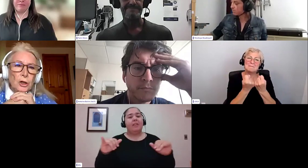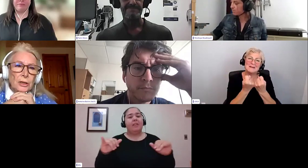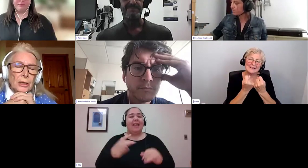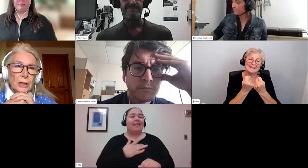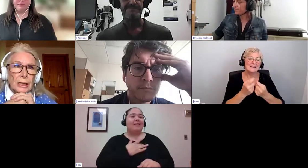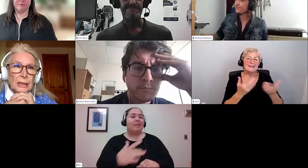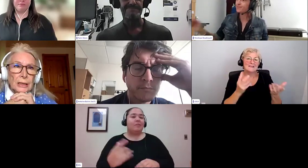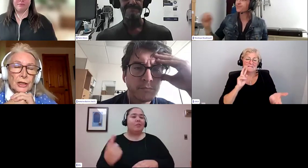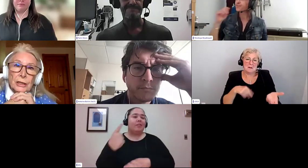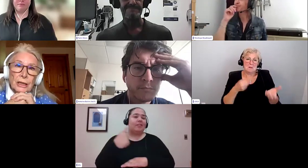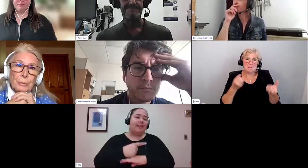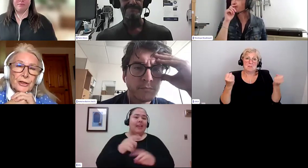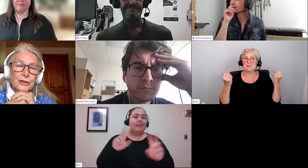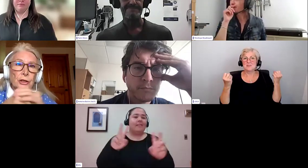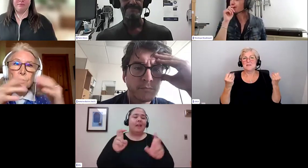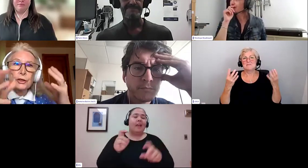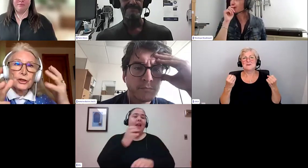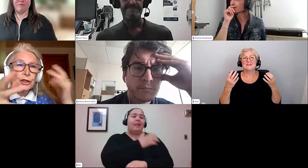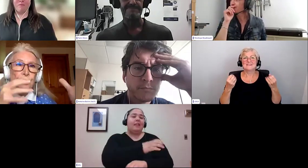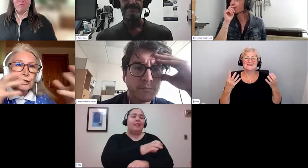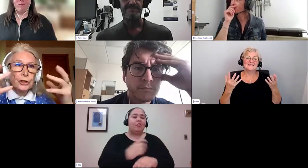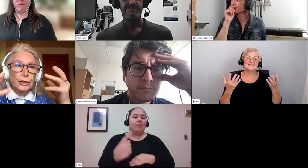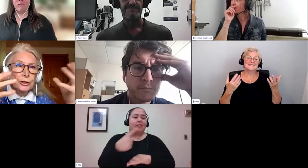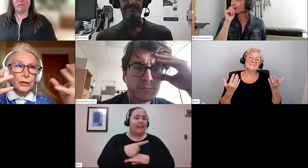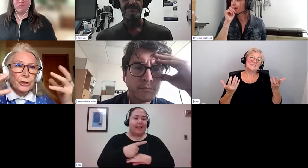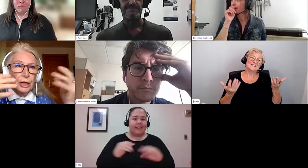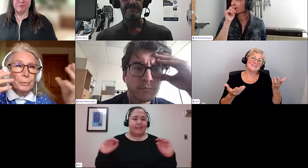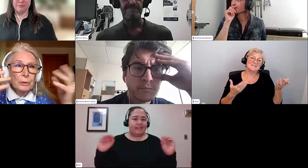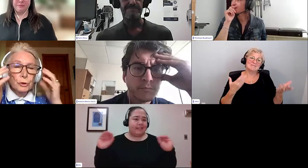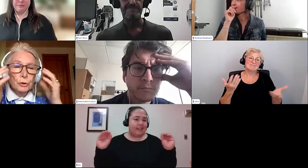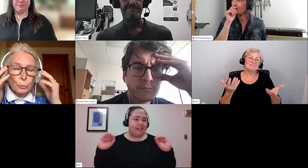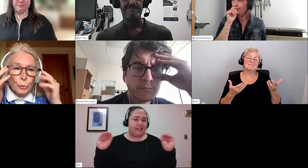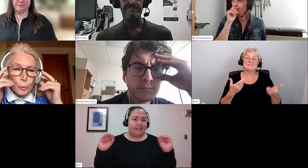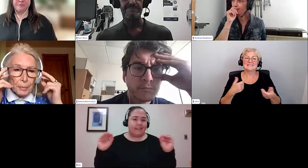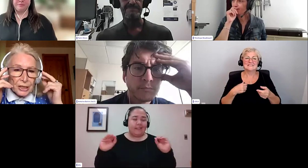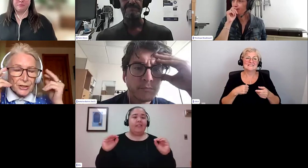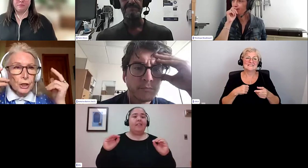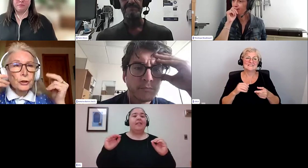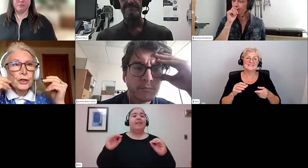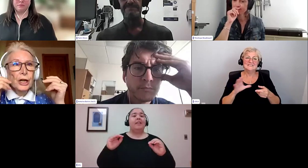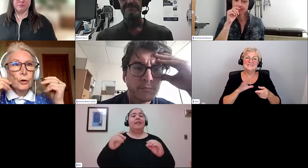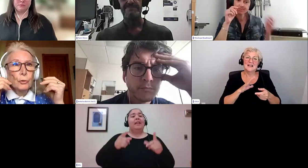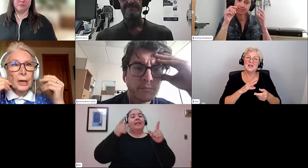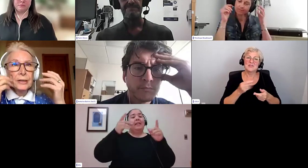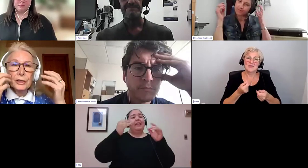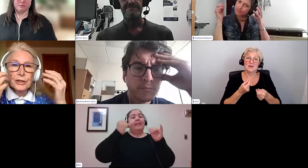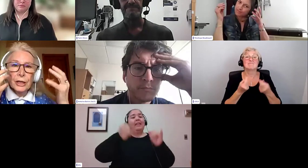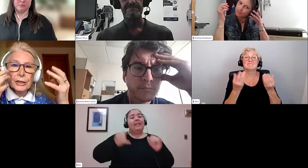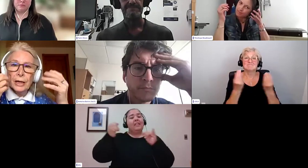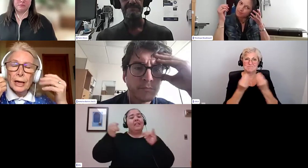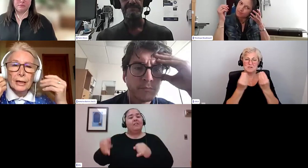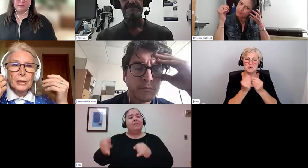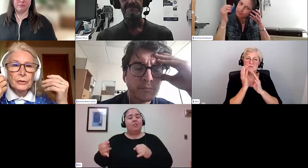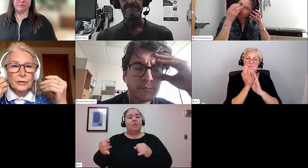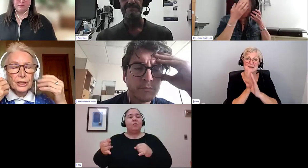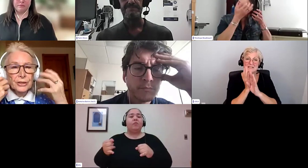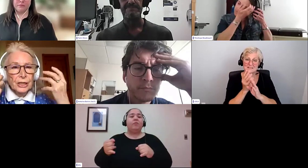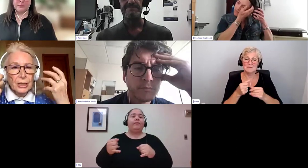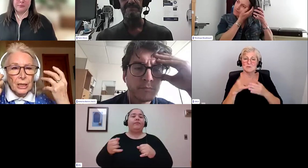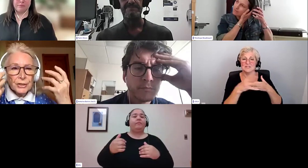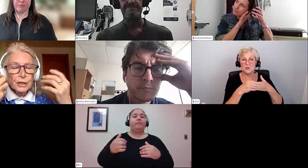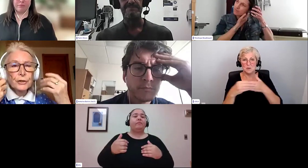clinical day, let's say, there is none. And the individual, I have